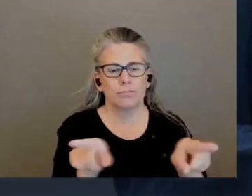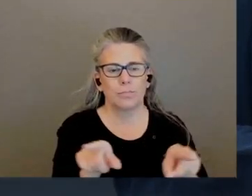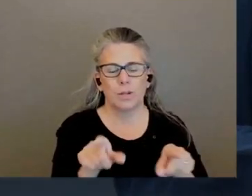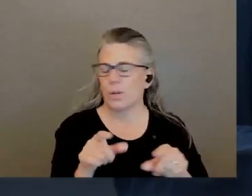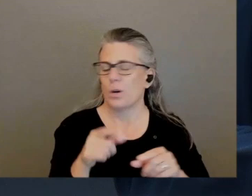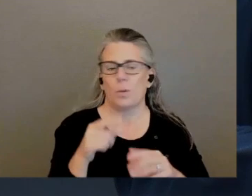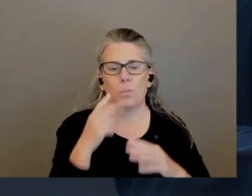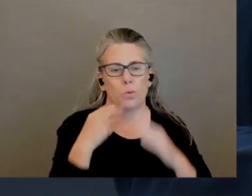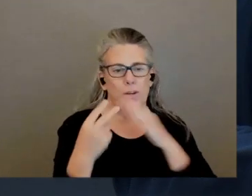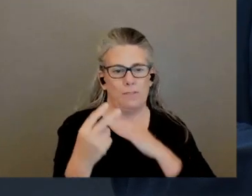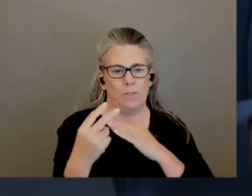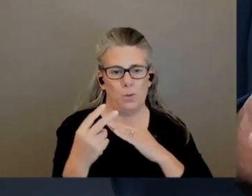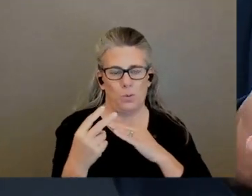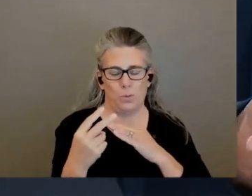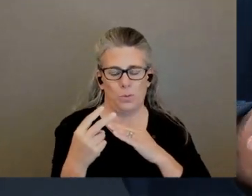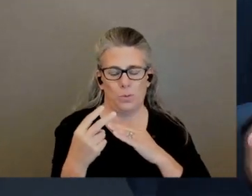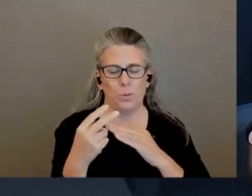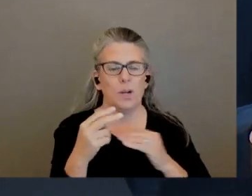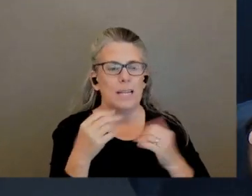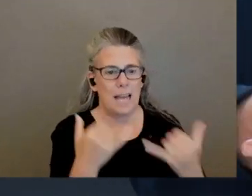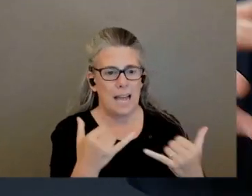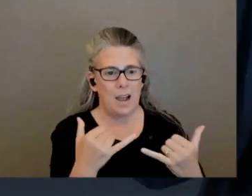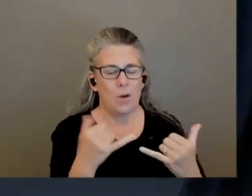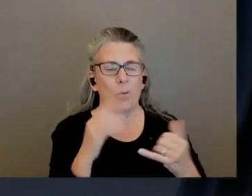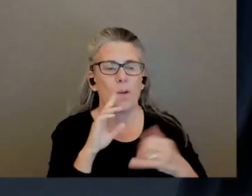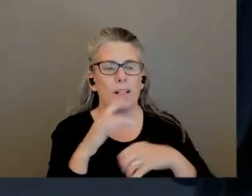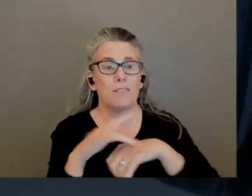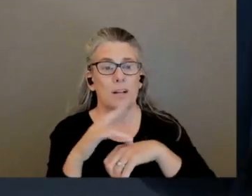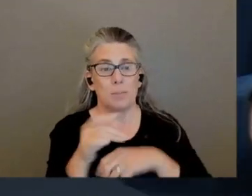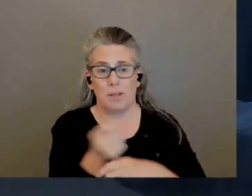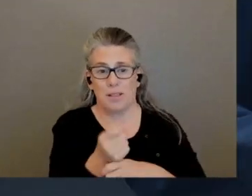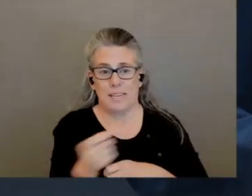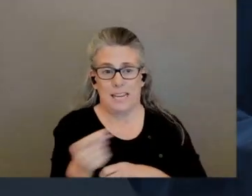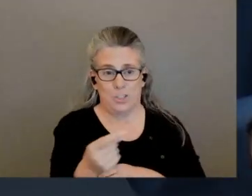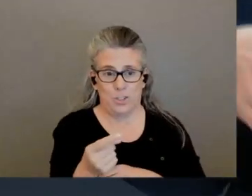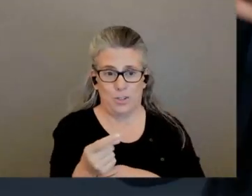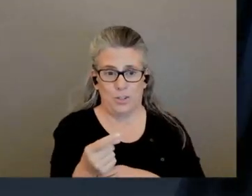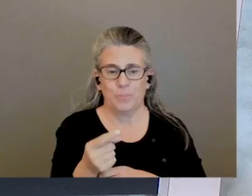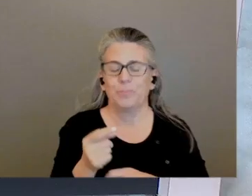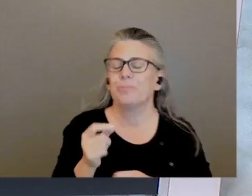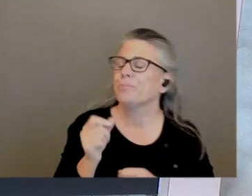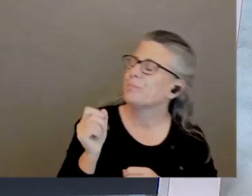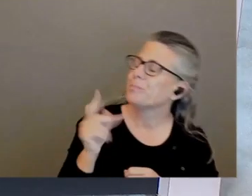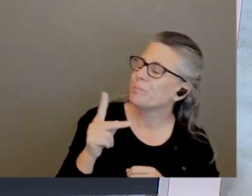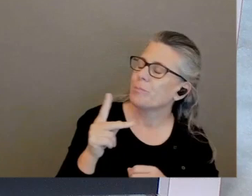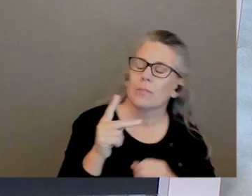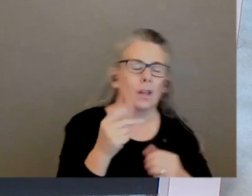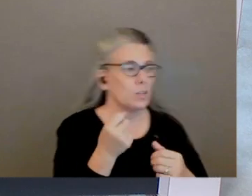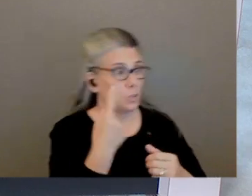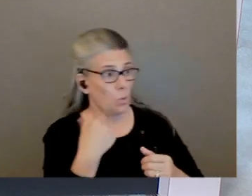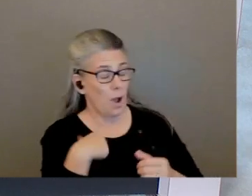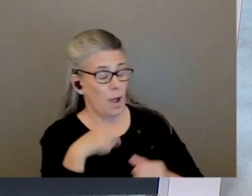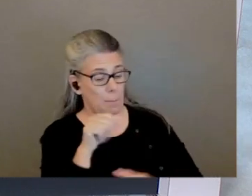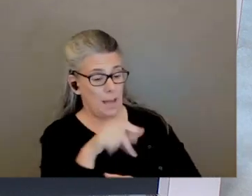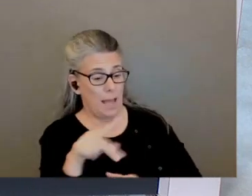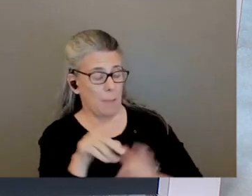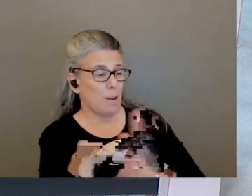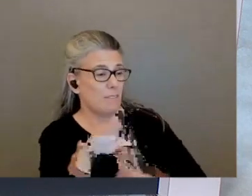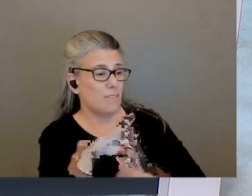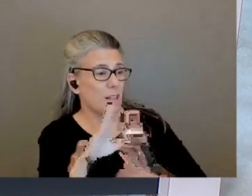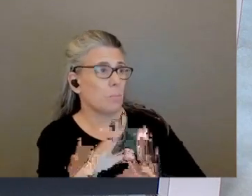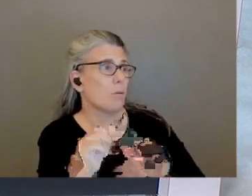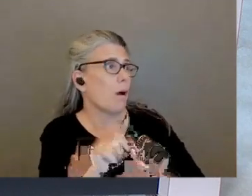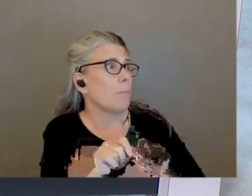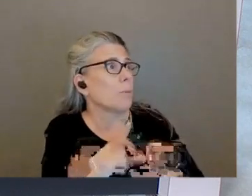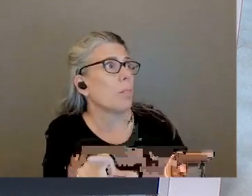will make it available next year. So what are the advantages for me? I'm an application developer, I'm deploying, I don't know, Python, JavaScript,